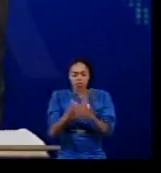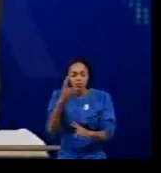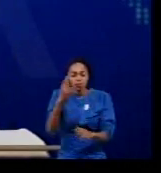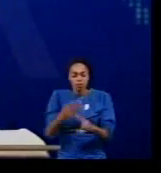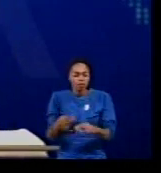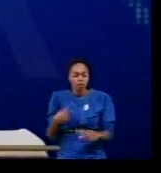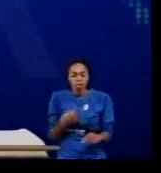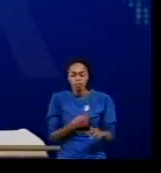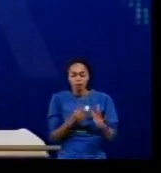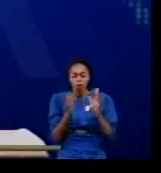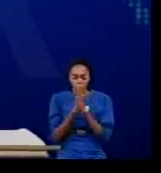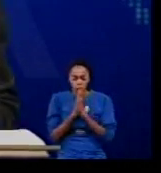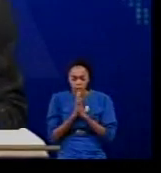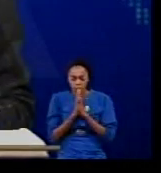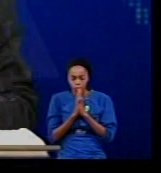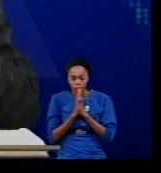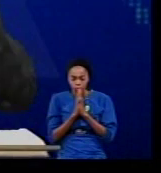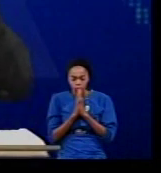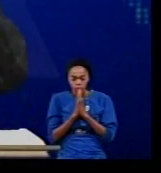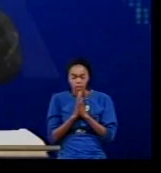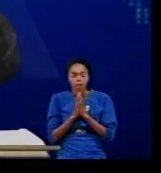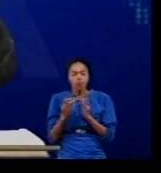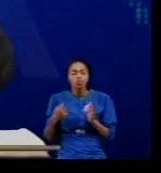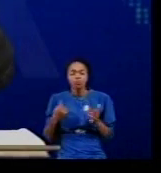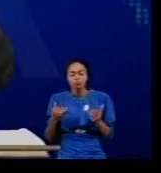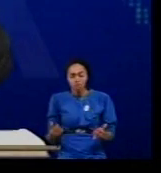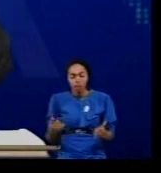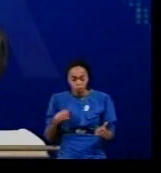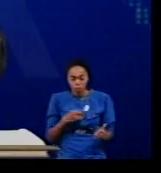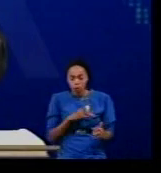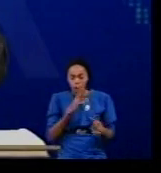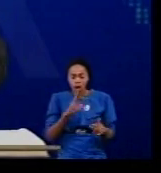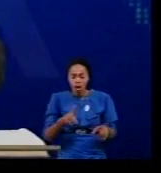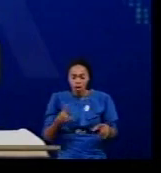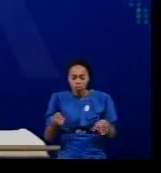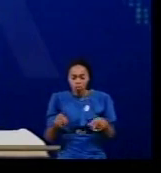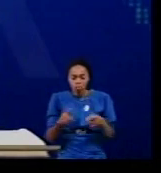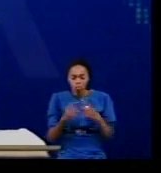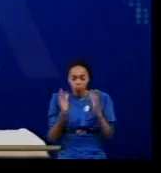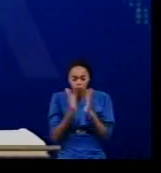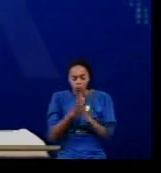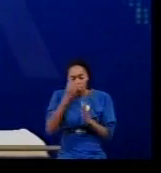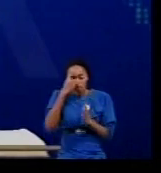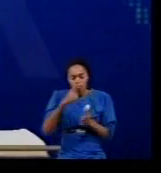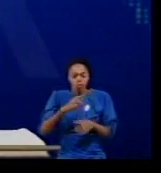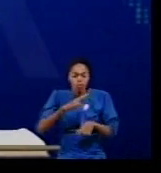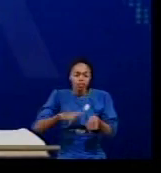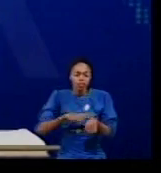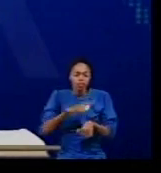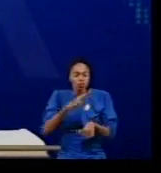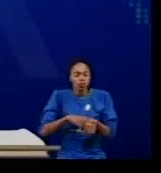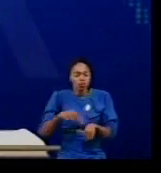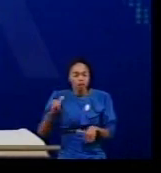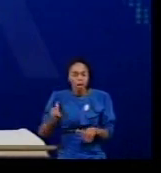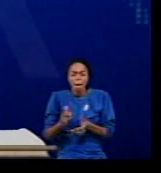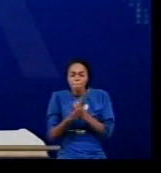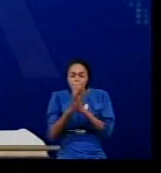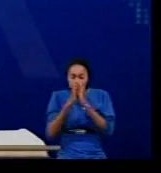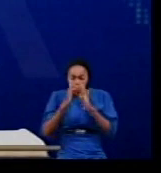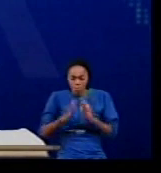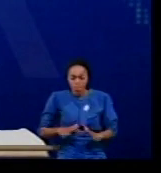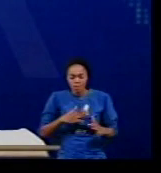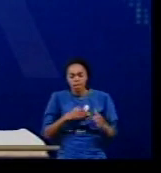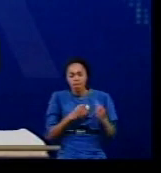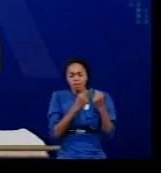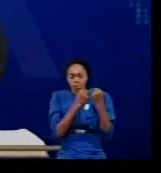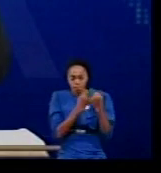does the Bible say? Being justified by faith, we have peace with God. Once you come to the Lord in repentance, and then your sins are